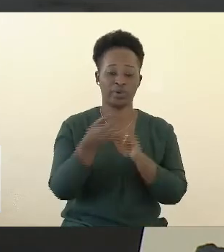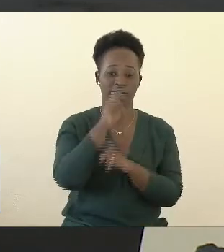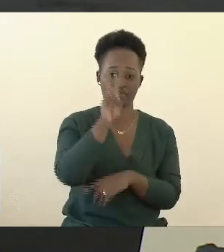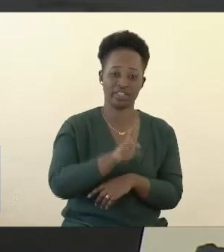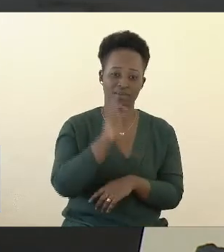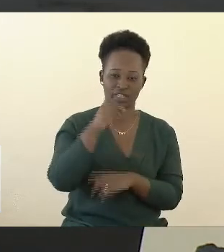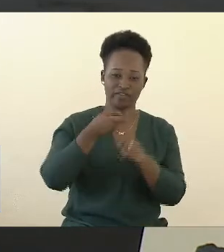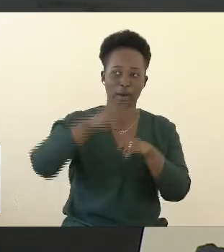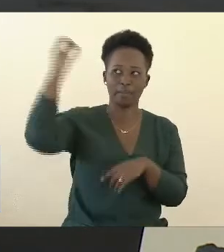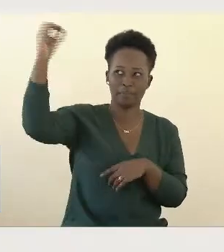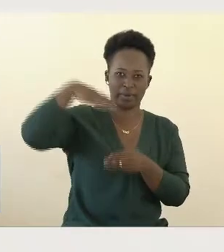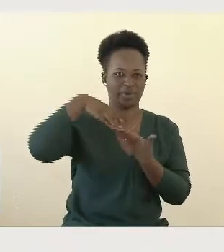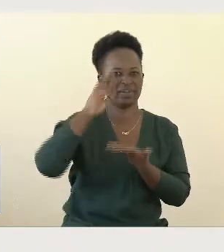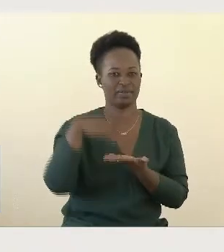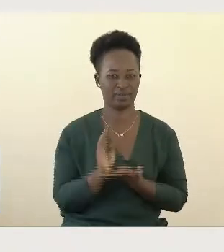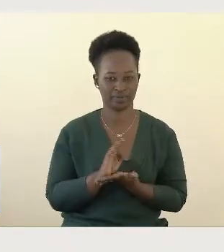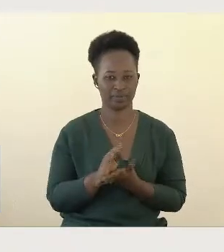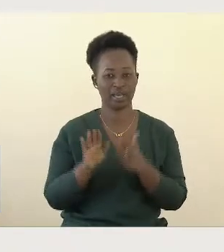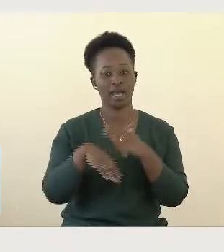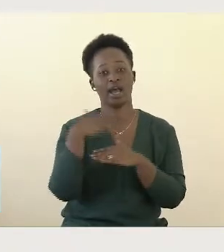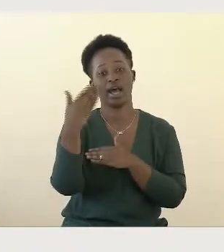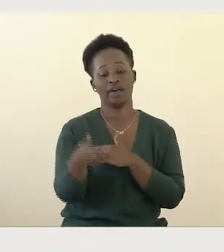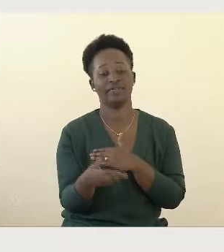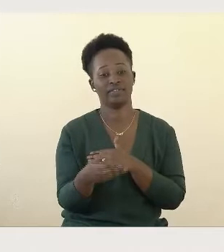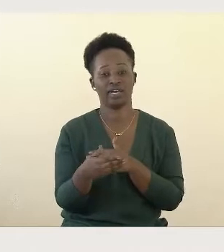And after exposure to